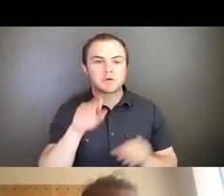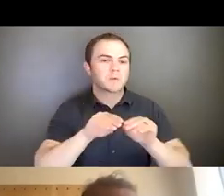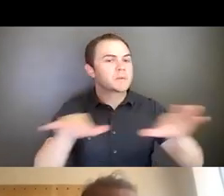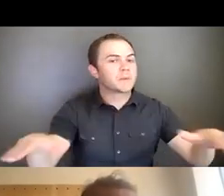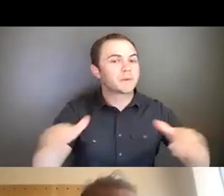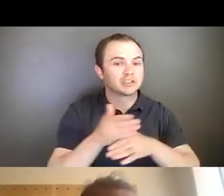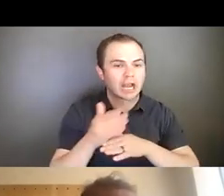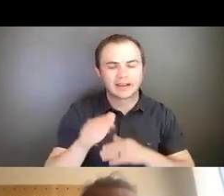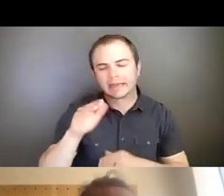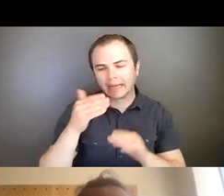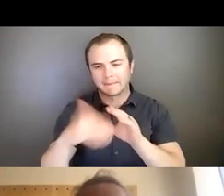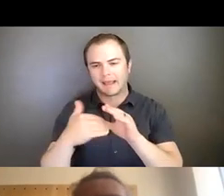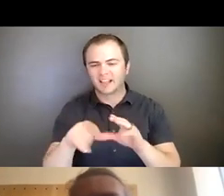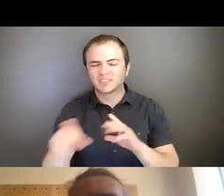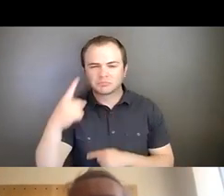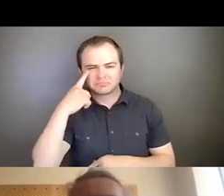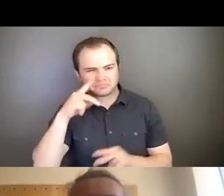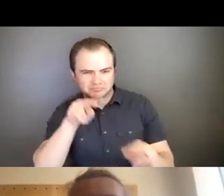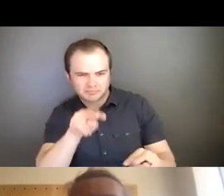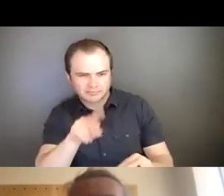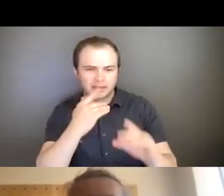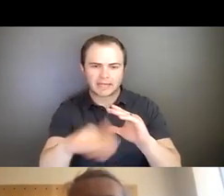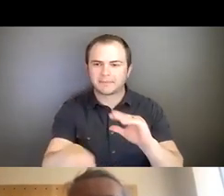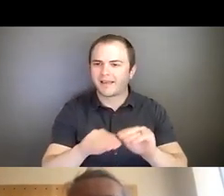So keep an eye out in your inboxes for that.